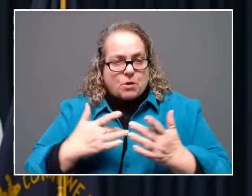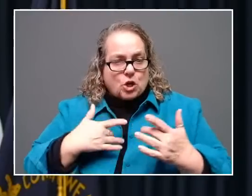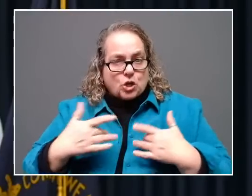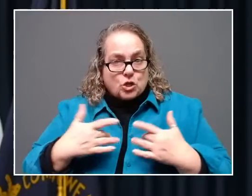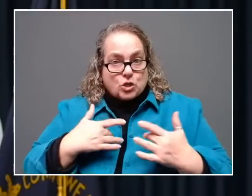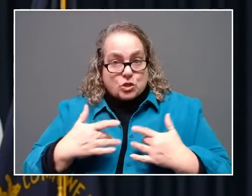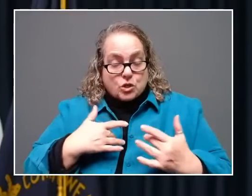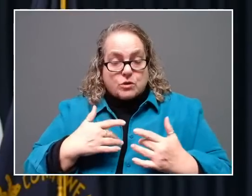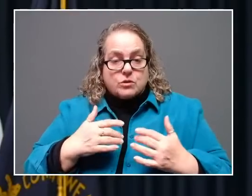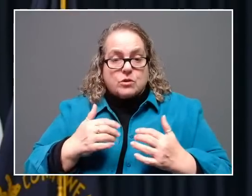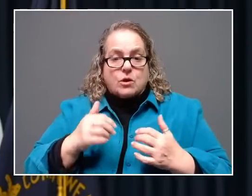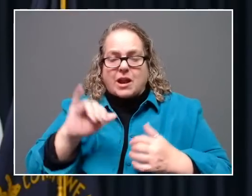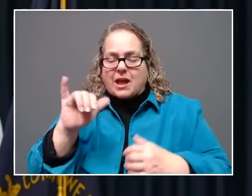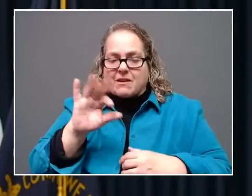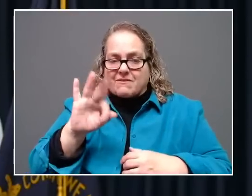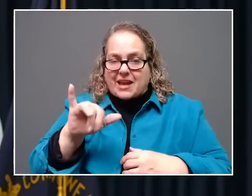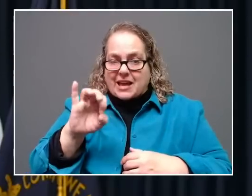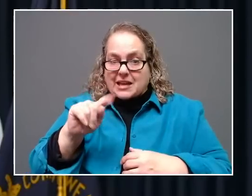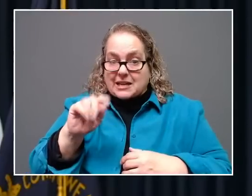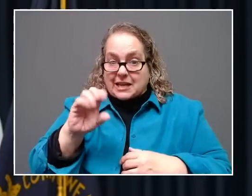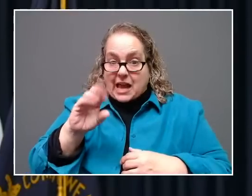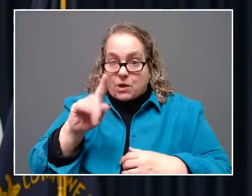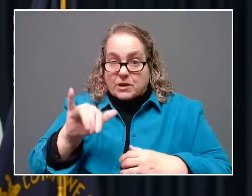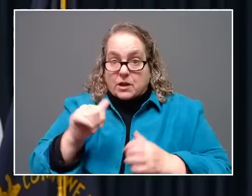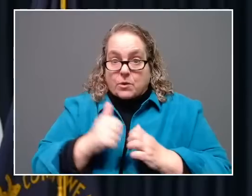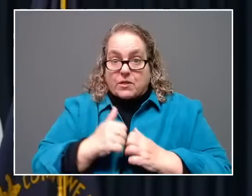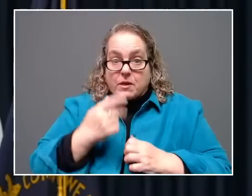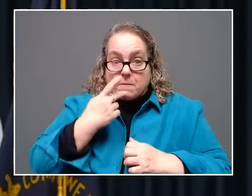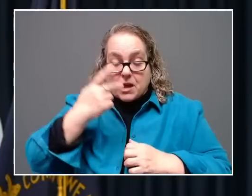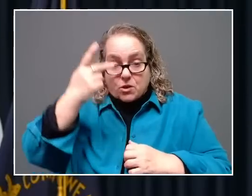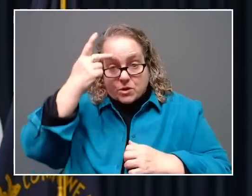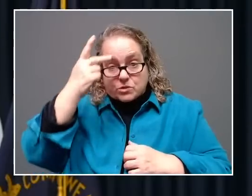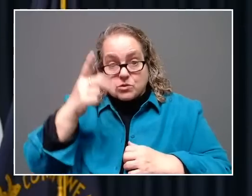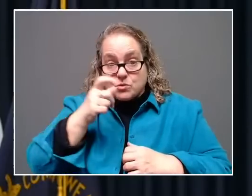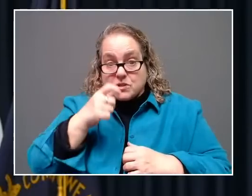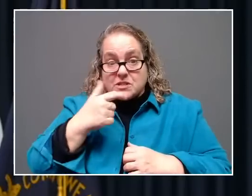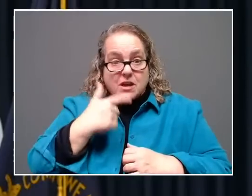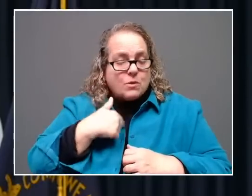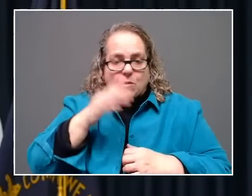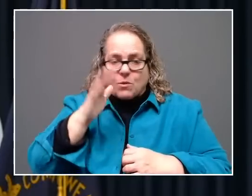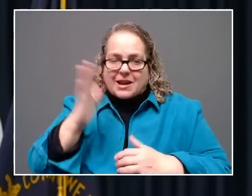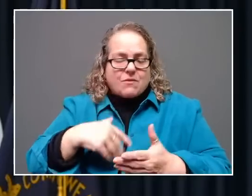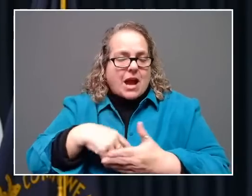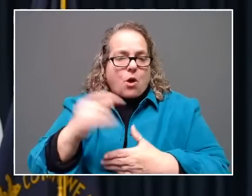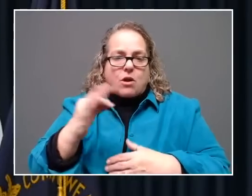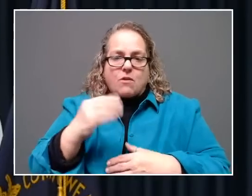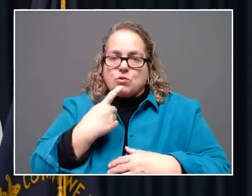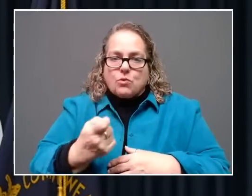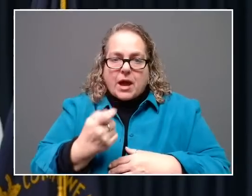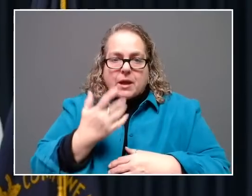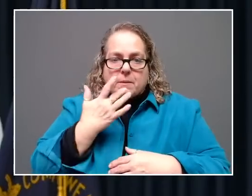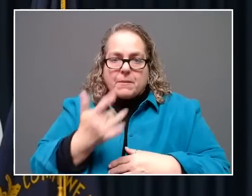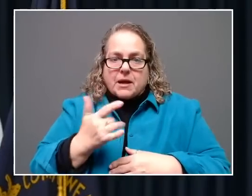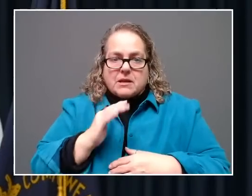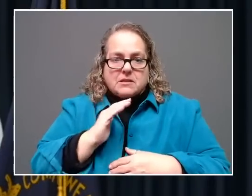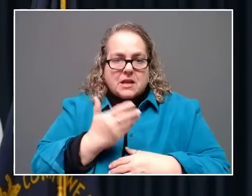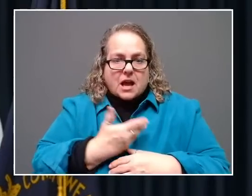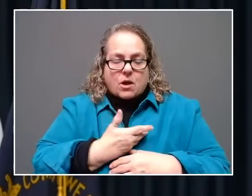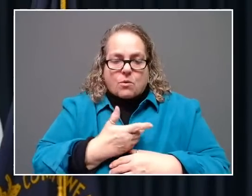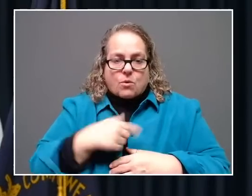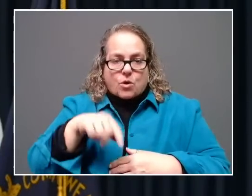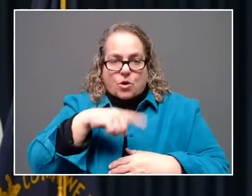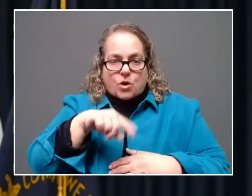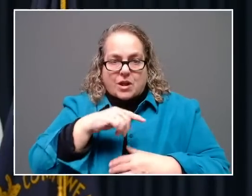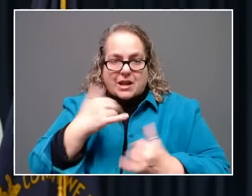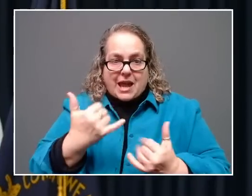Fayette County, amongst parents who say we're never going to get out of the red because our hospital capacity is now included in that CDC